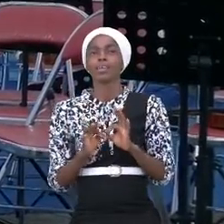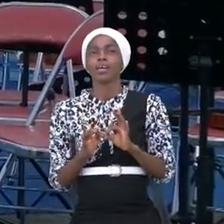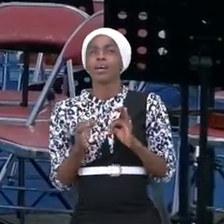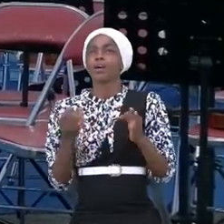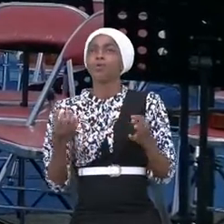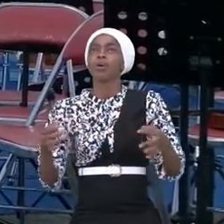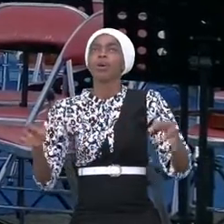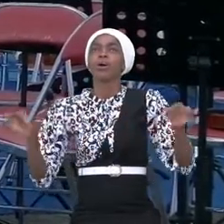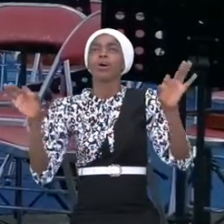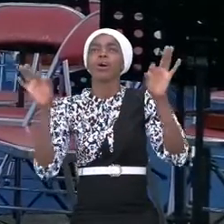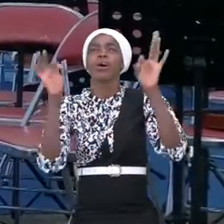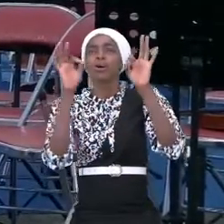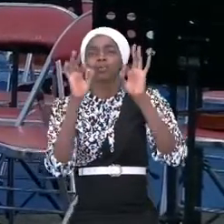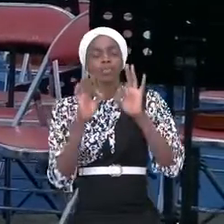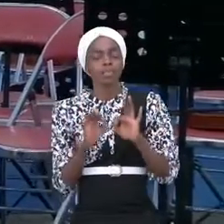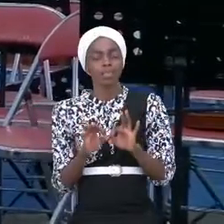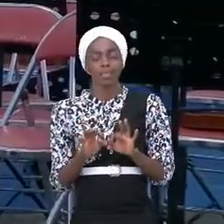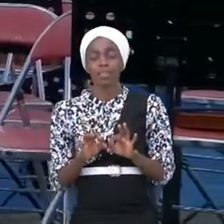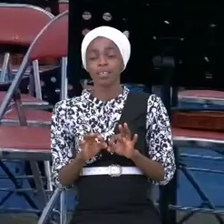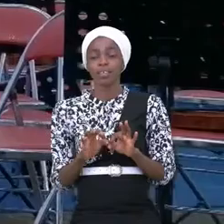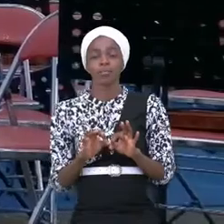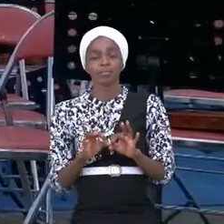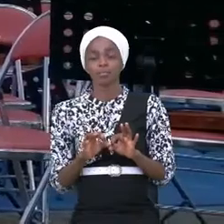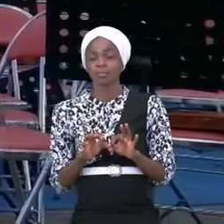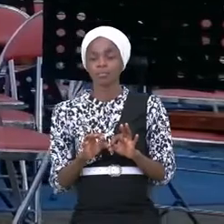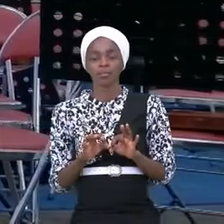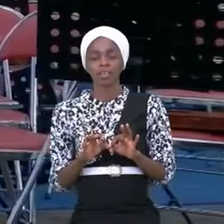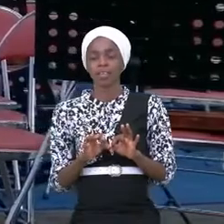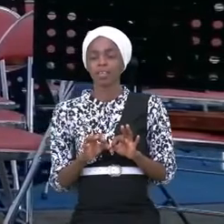worthy. Hey,